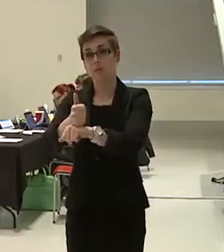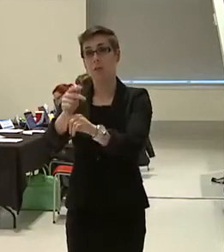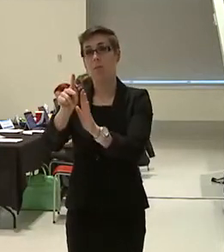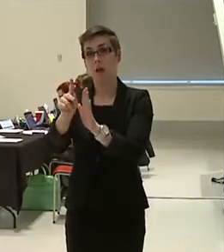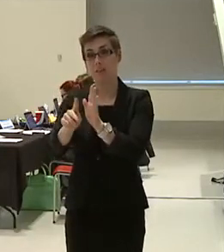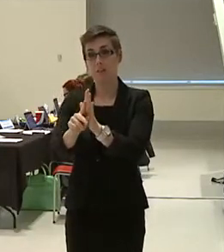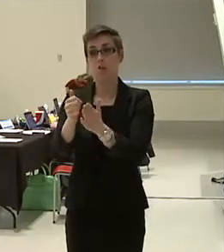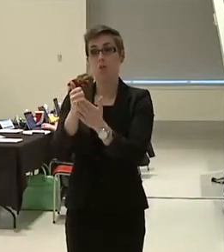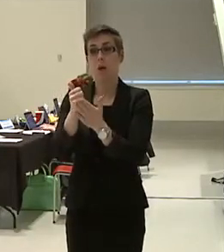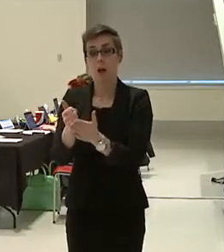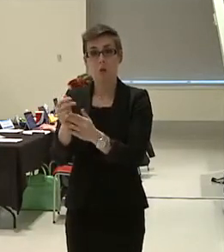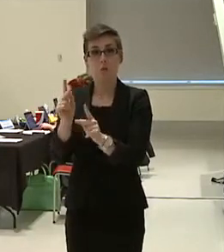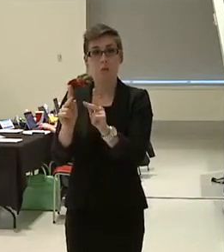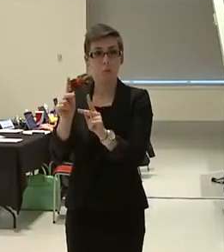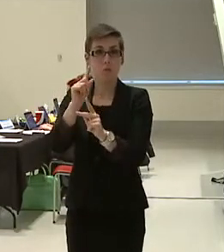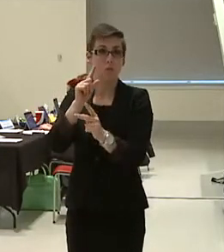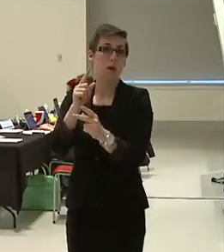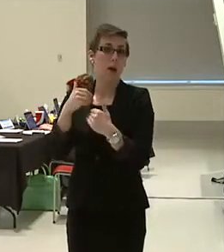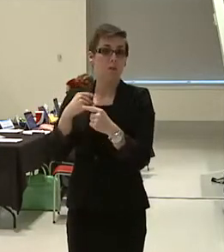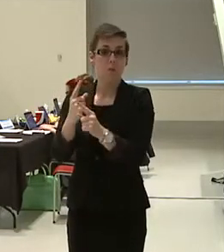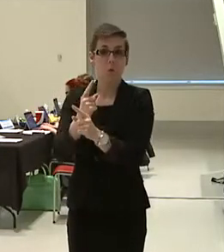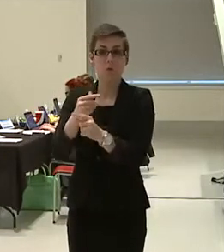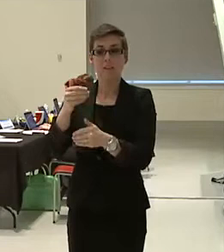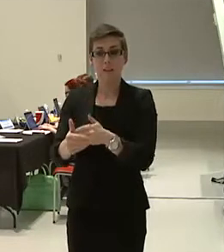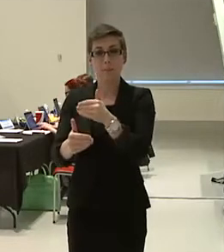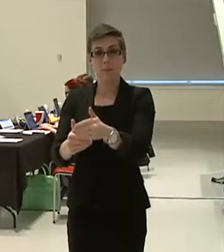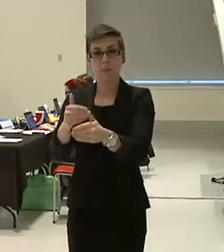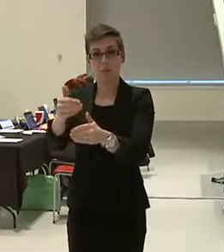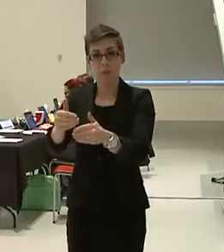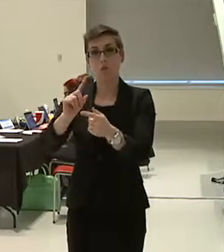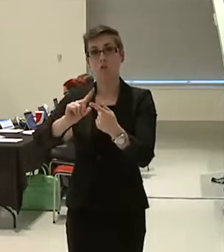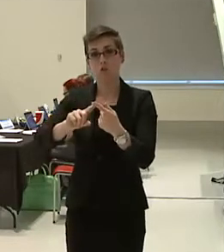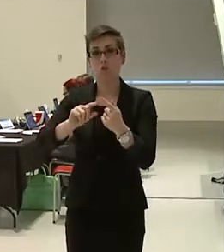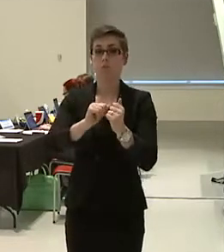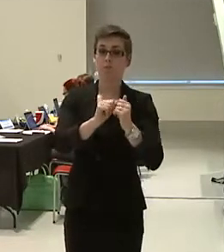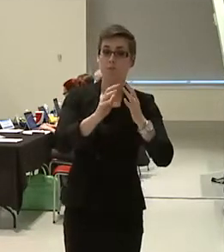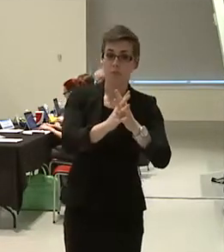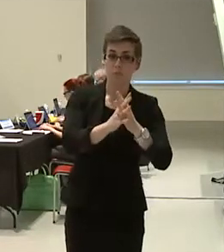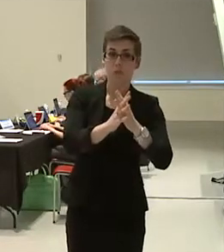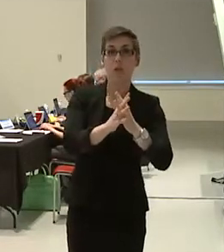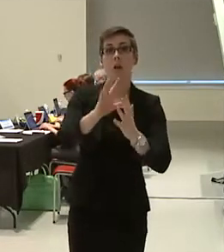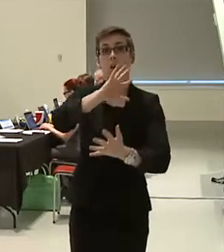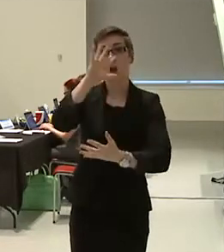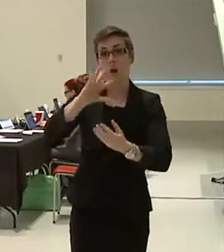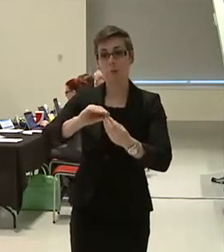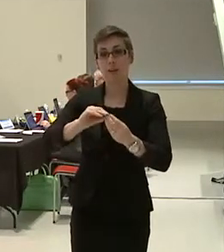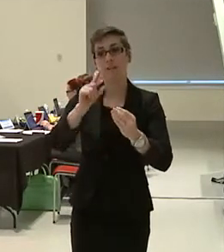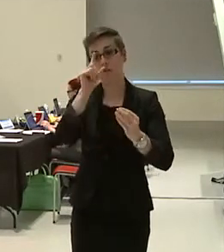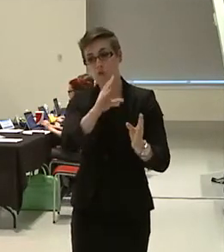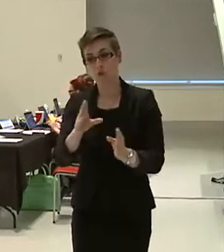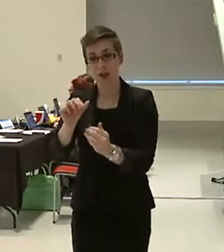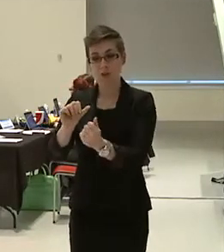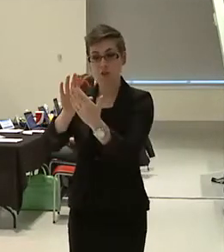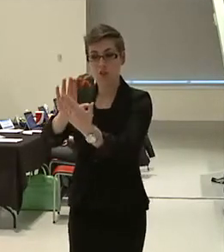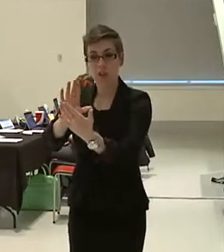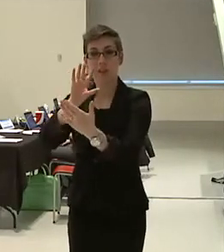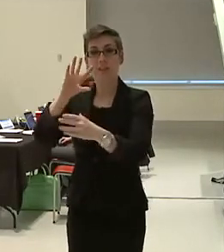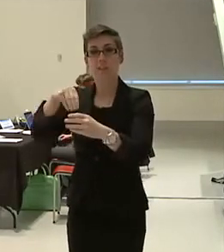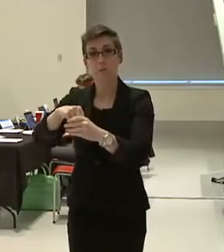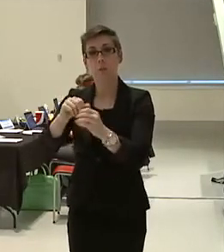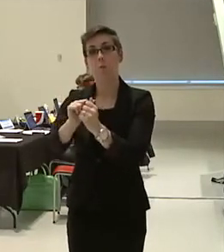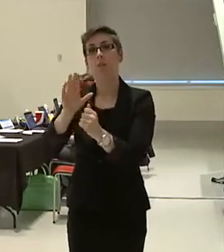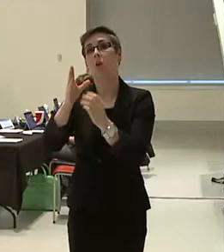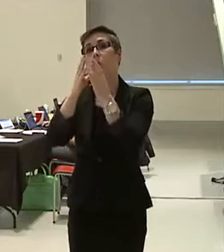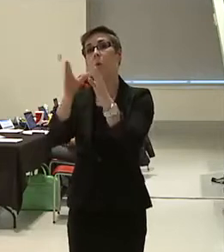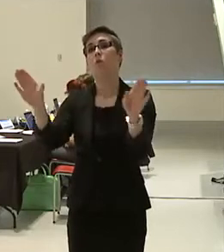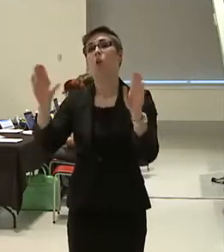right questions and take the appropriate steps in crafting a comprehensive strategy that's integrated with their overall communications plan